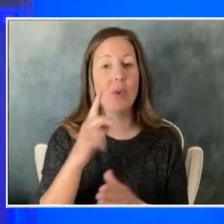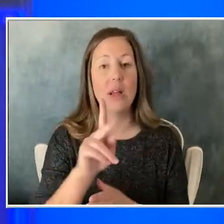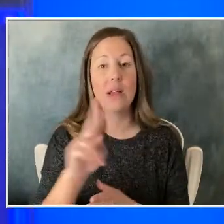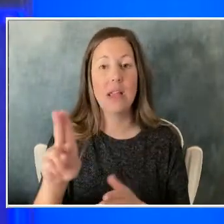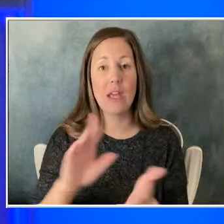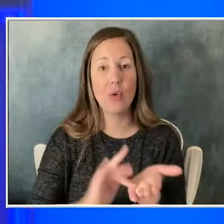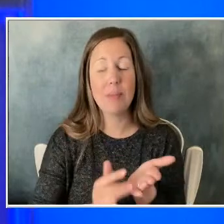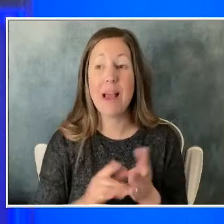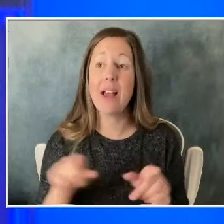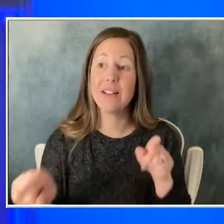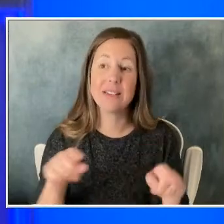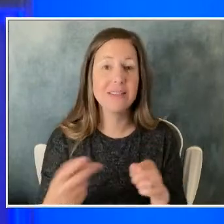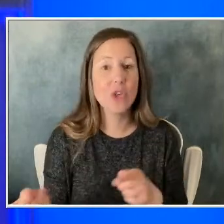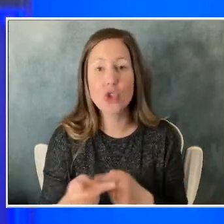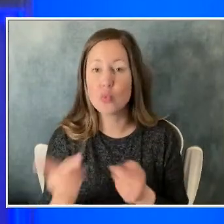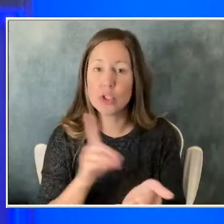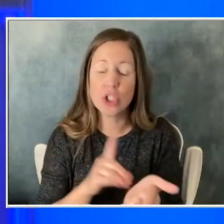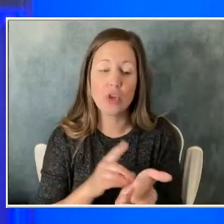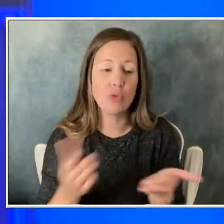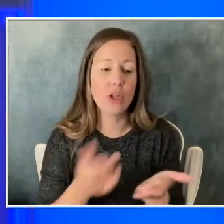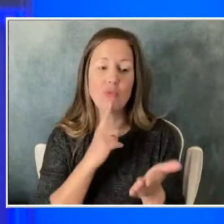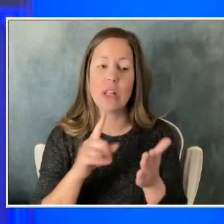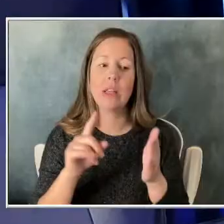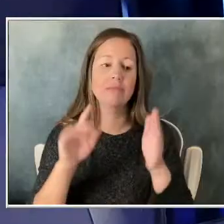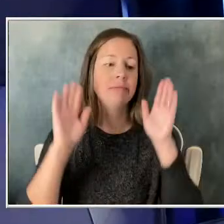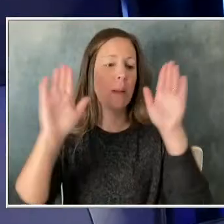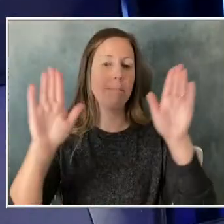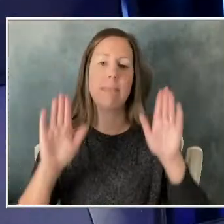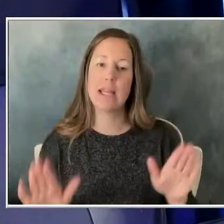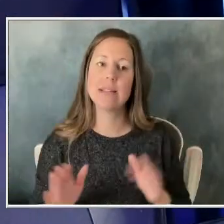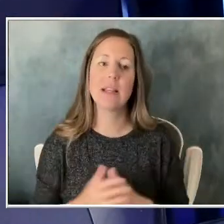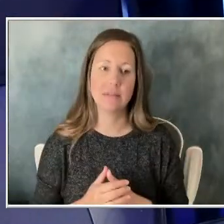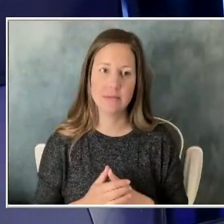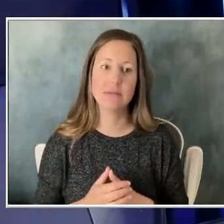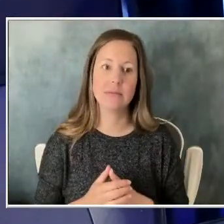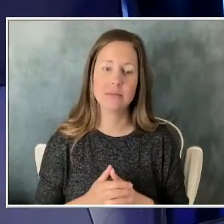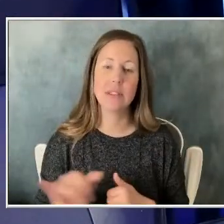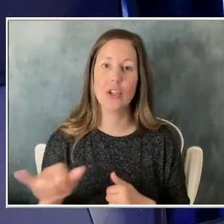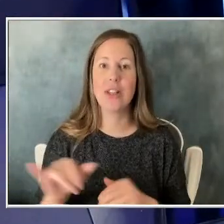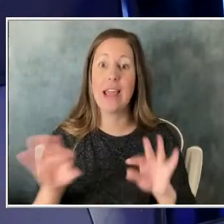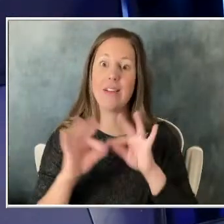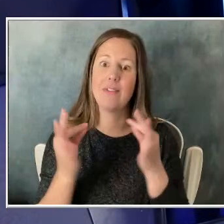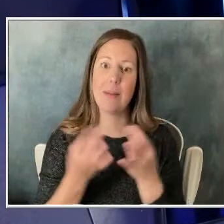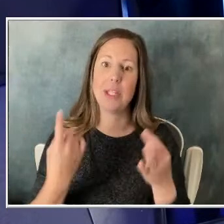Alcaspol. They have been amazing, like a second family to us. Well, and we're